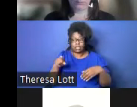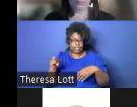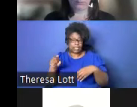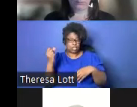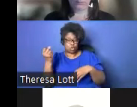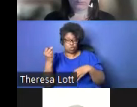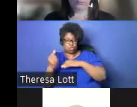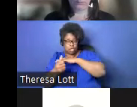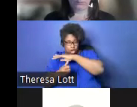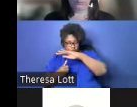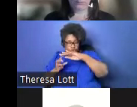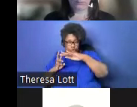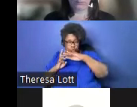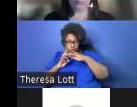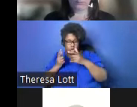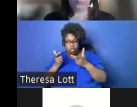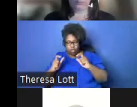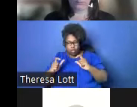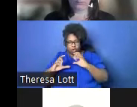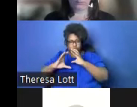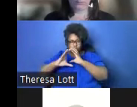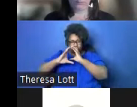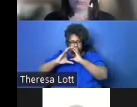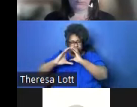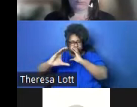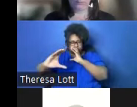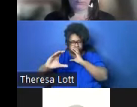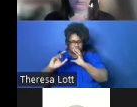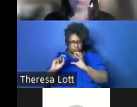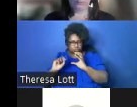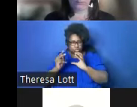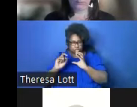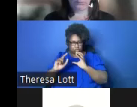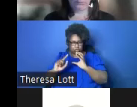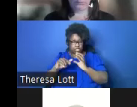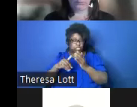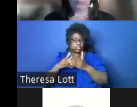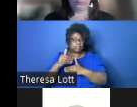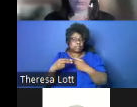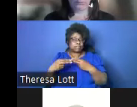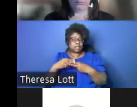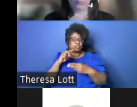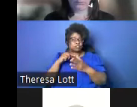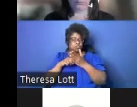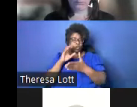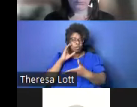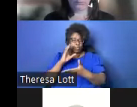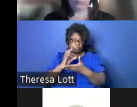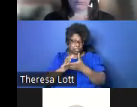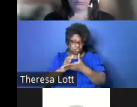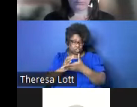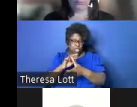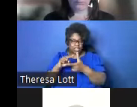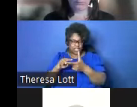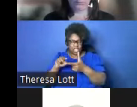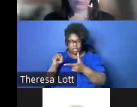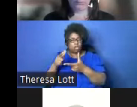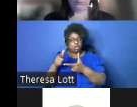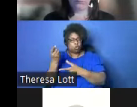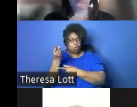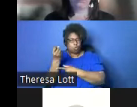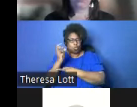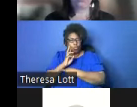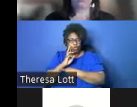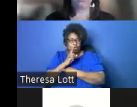large tunnel. You'll see a picture example on the next slide, and then slowly release that back into the system after